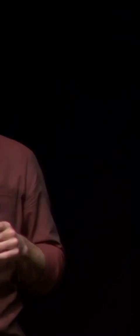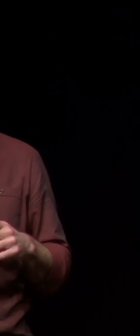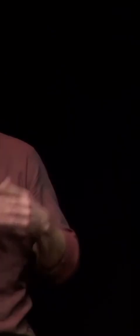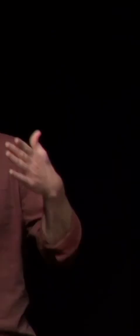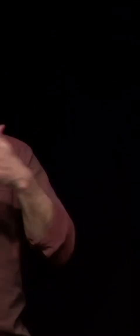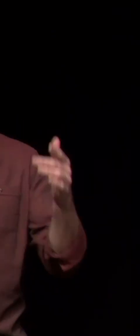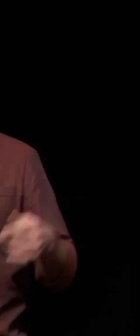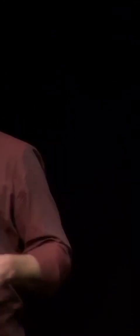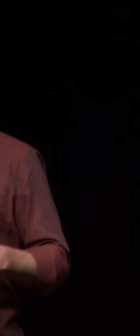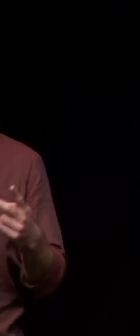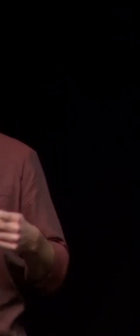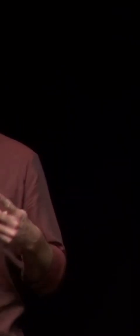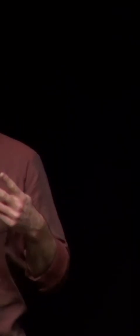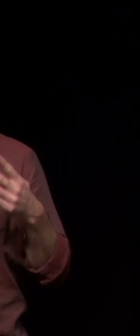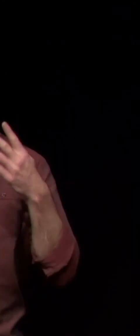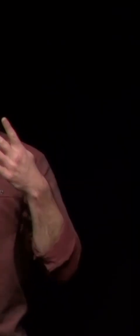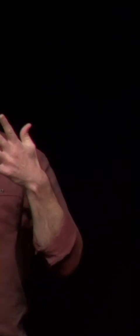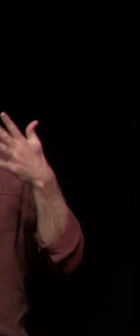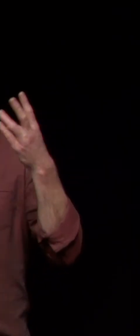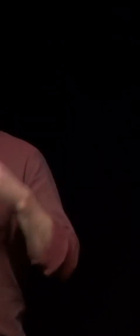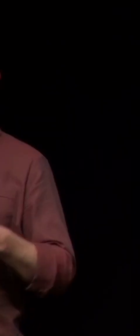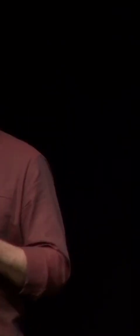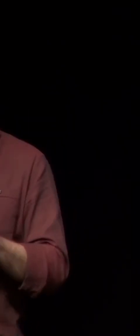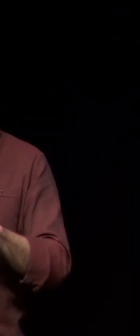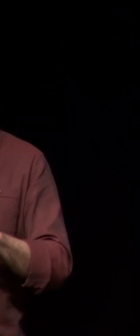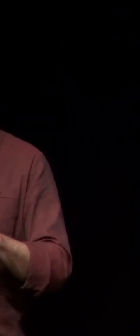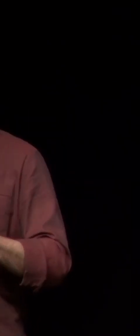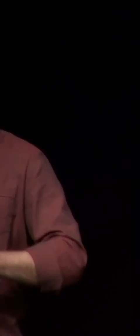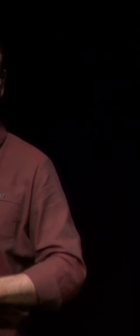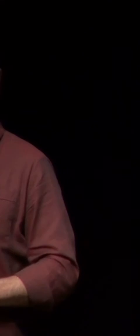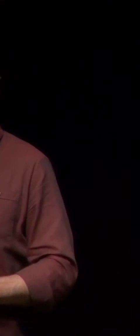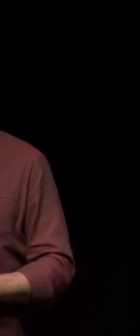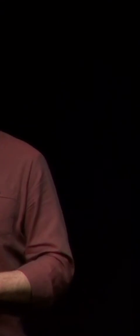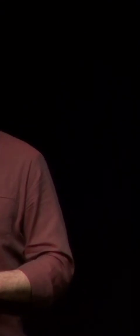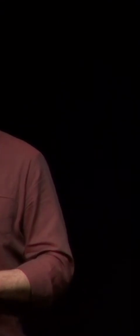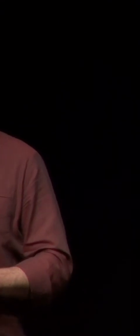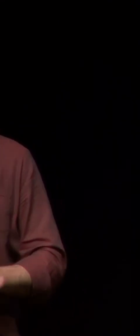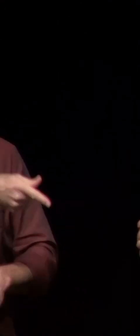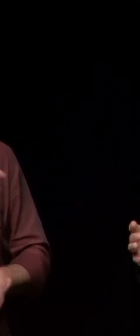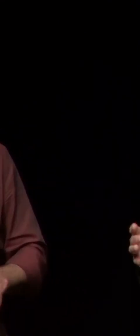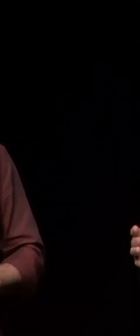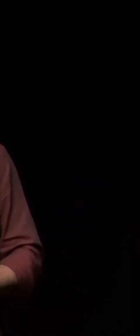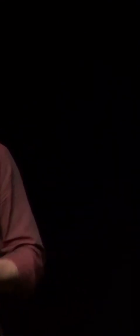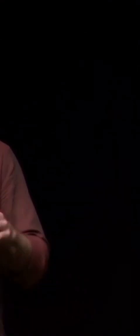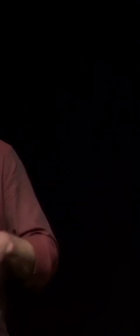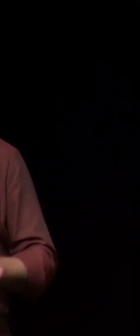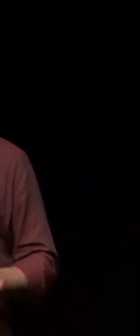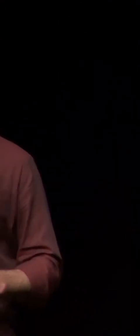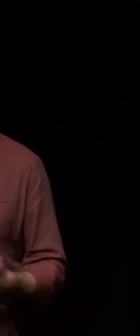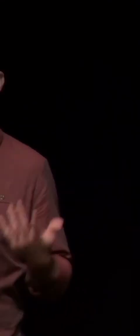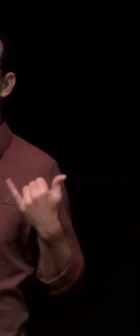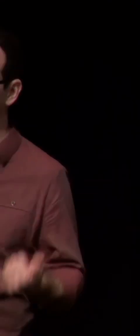it. Finally went to the Supreme Court of Canada and resolved it that they had done it illegally in 2005. The government of BC is